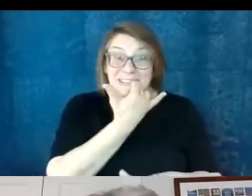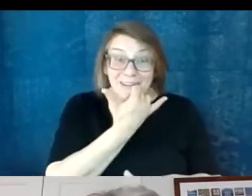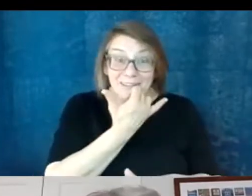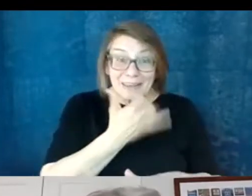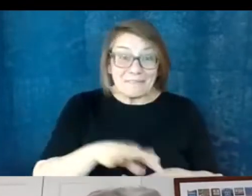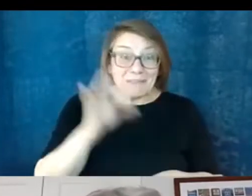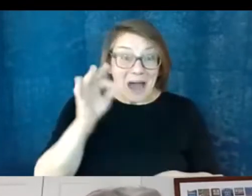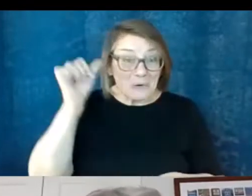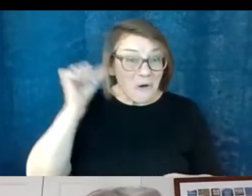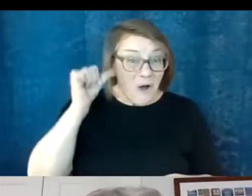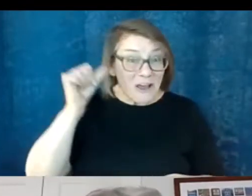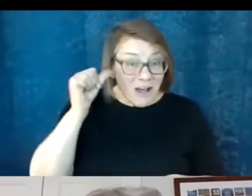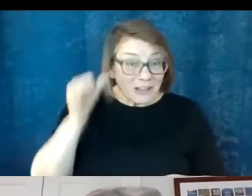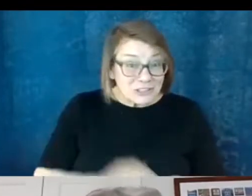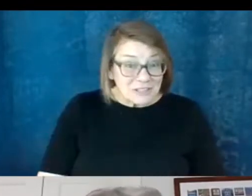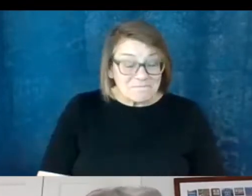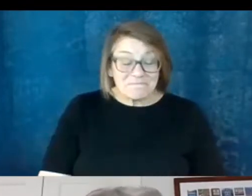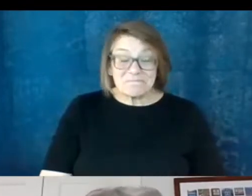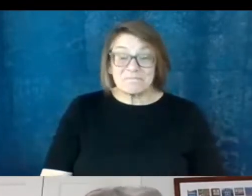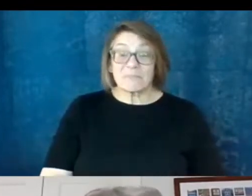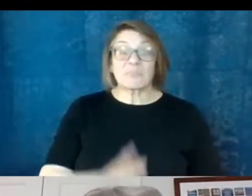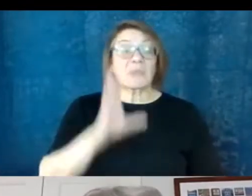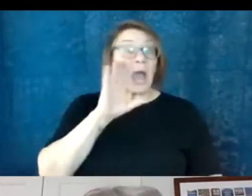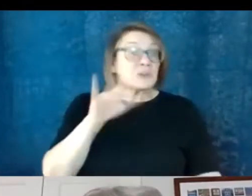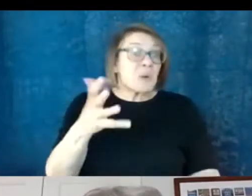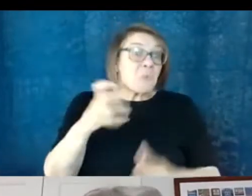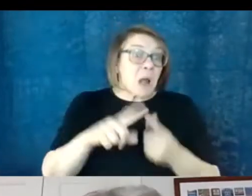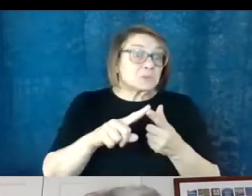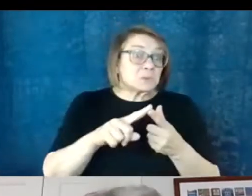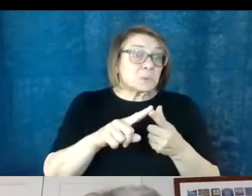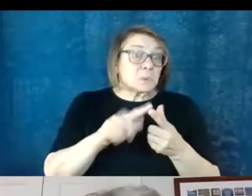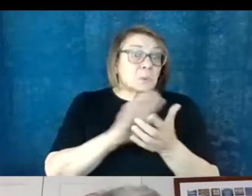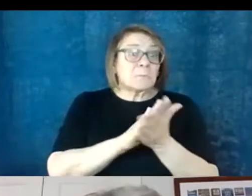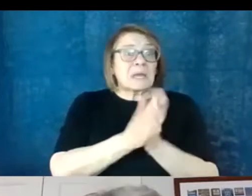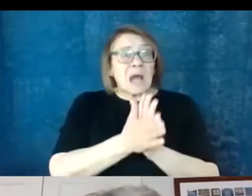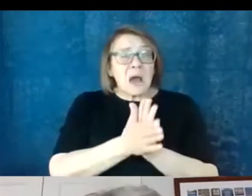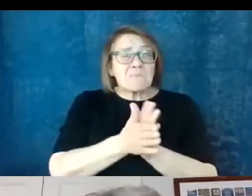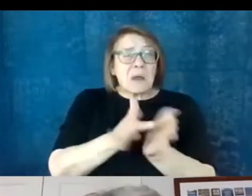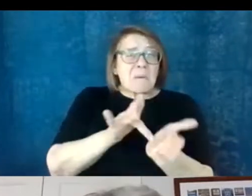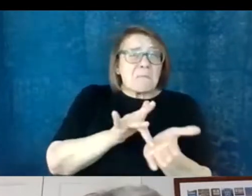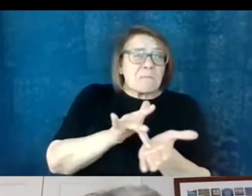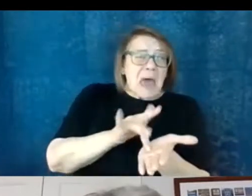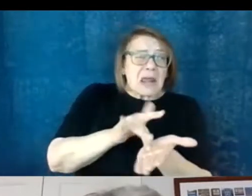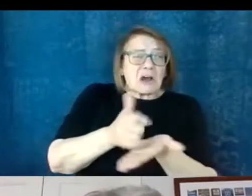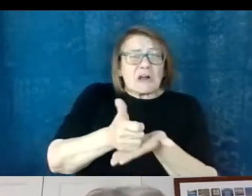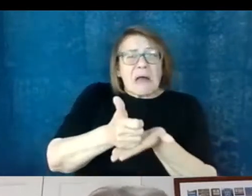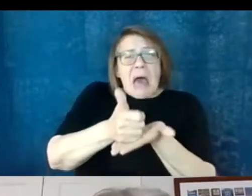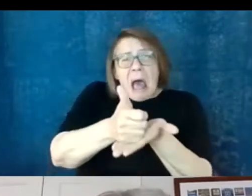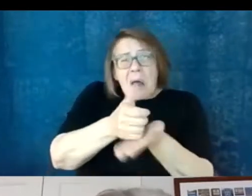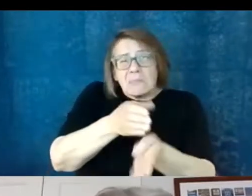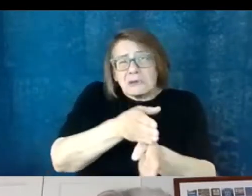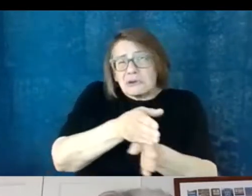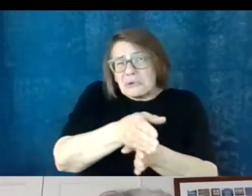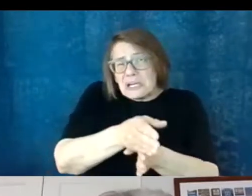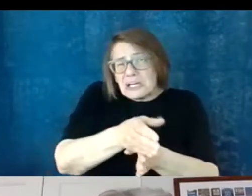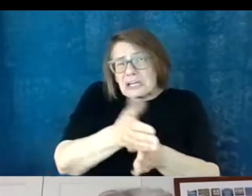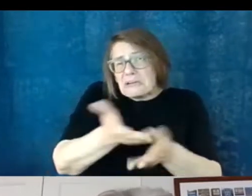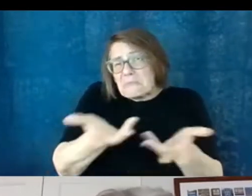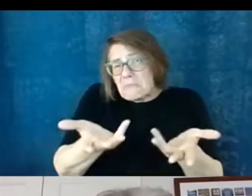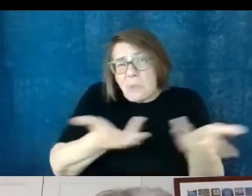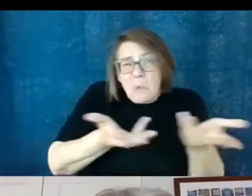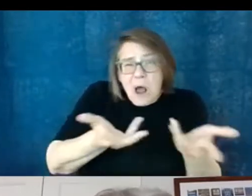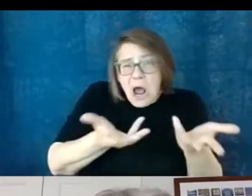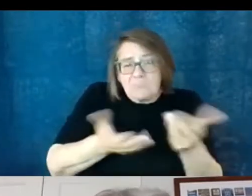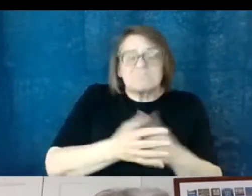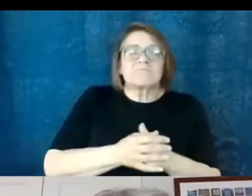by accident. I knew I wanted to go into a medical helping type career. And